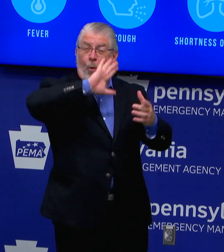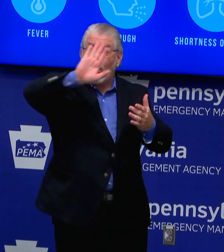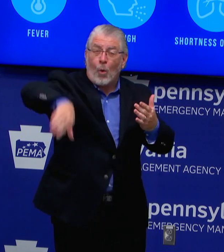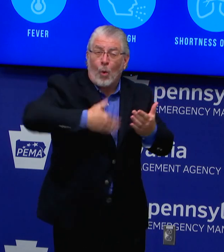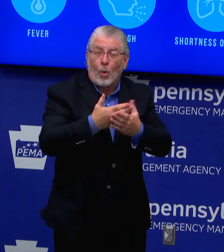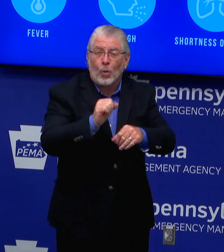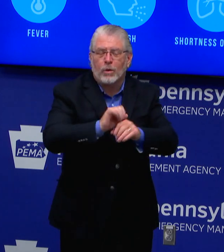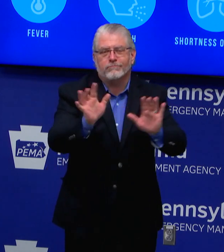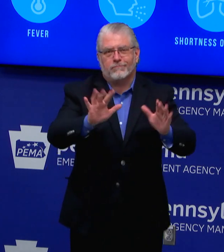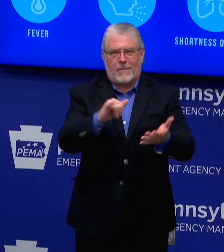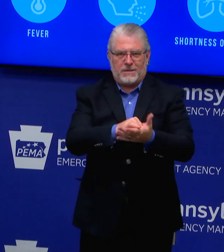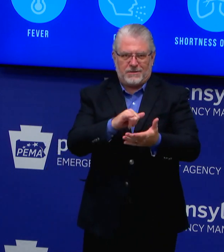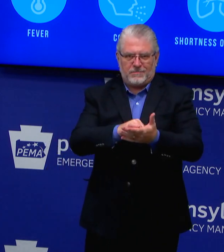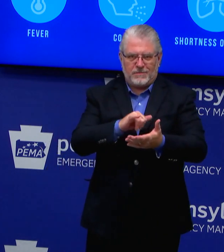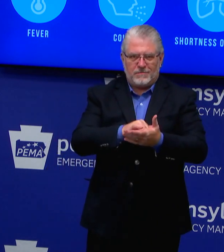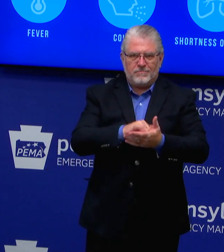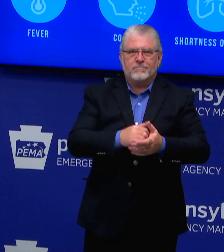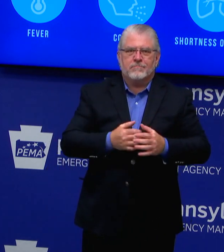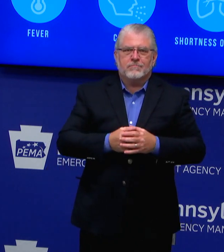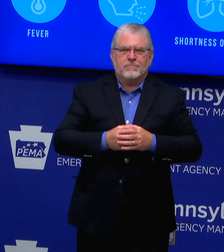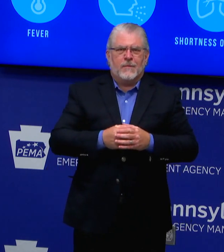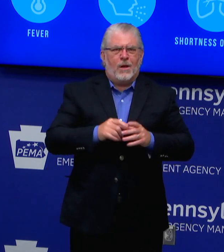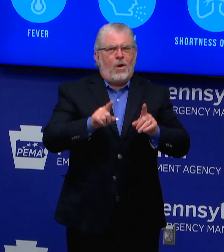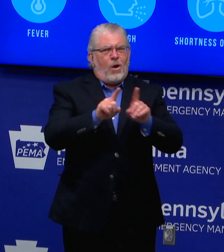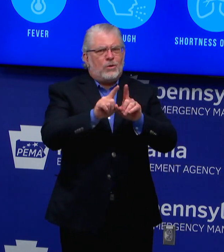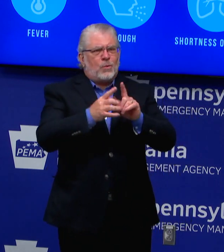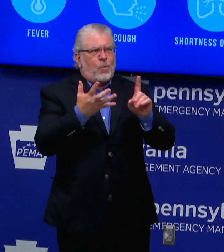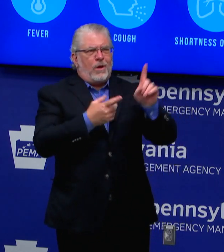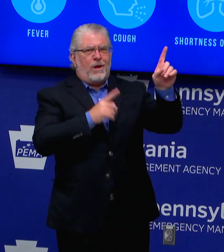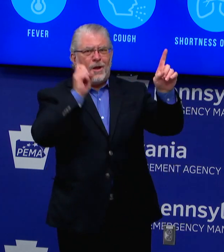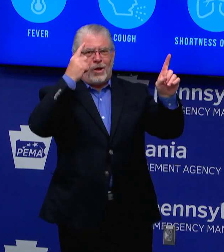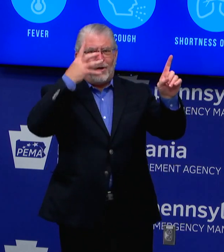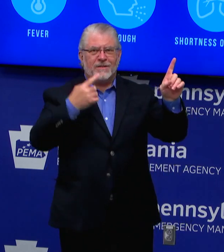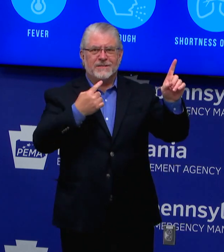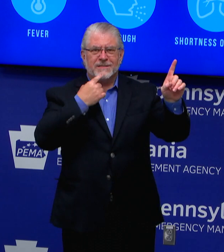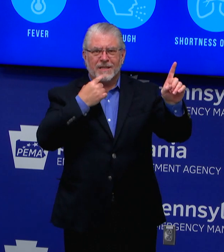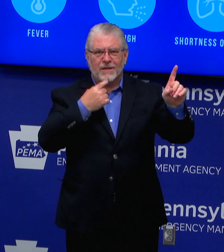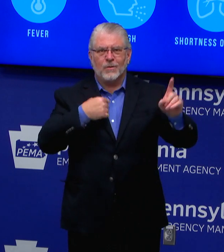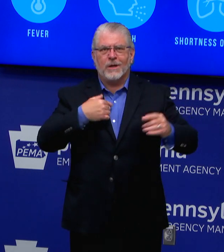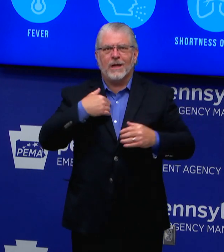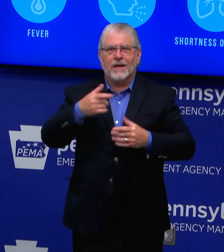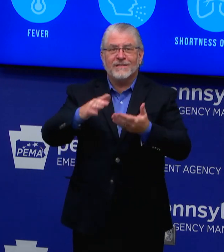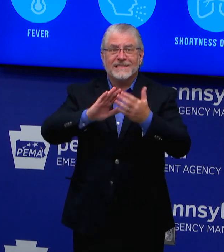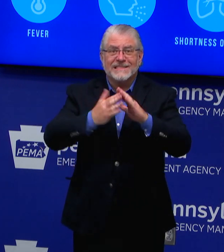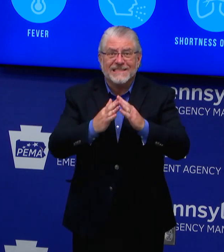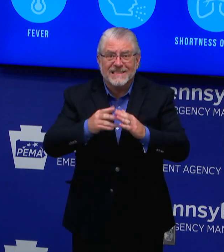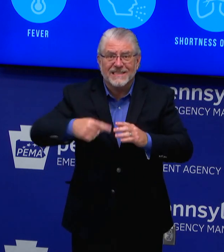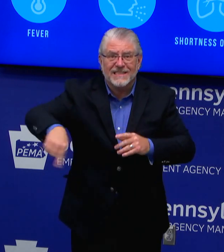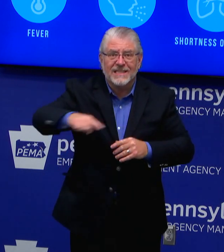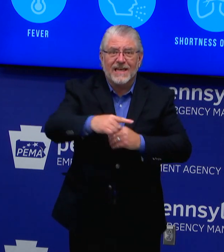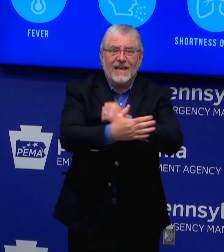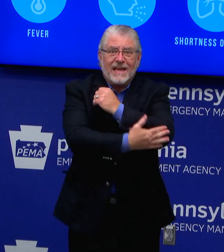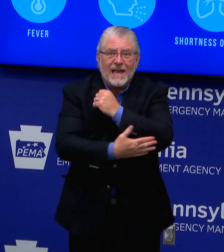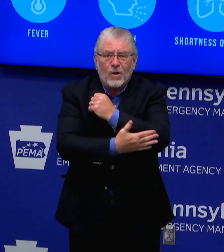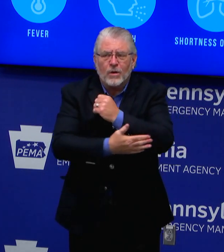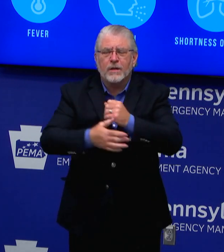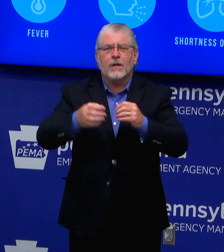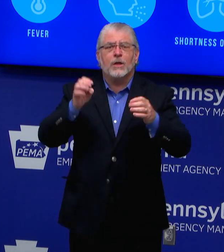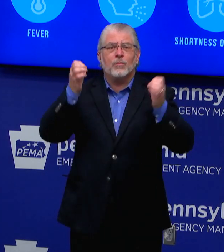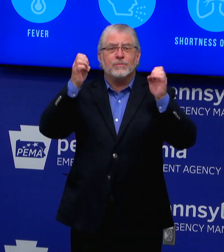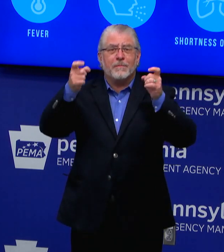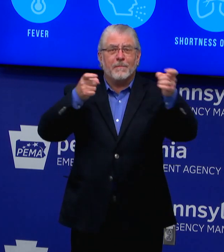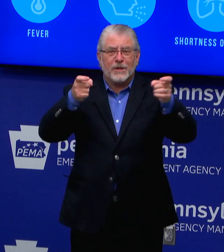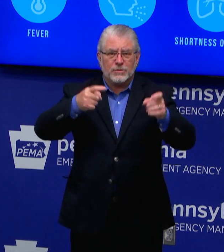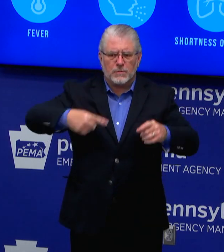in the Commonwealth, and as the governor alluded to, is our city, county, and municipal emergency managers. They play a crucial role in